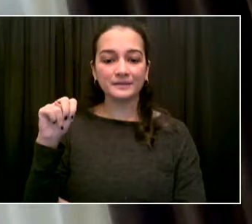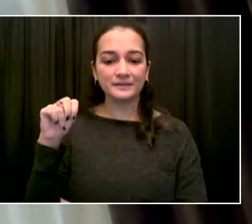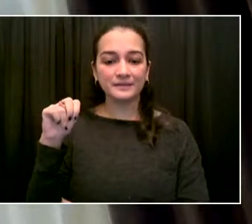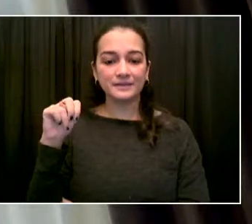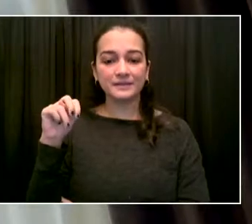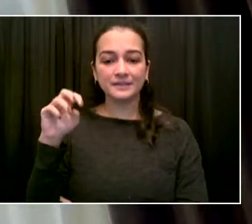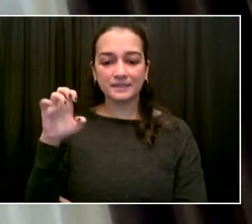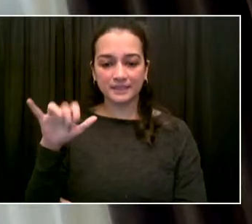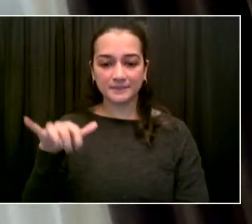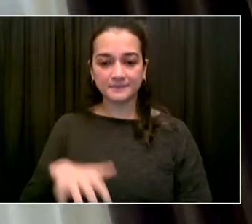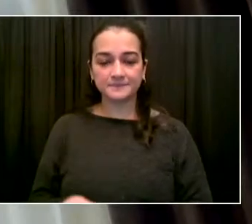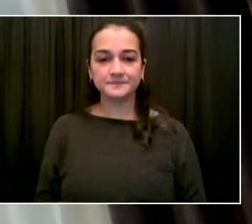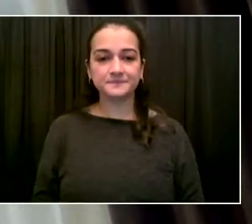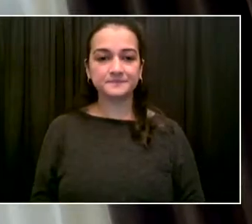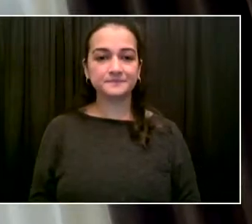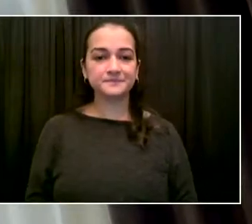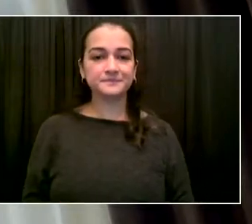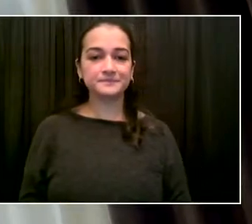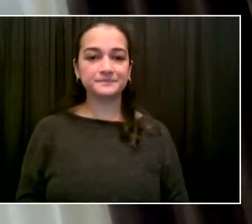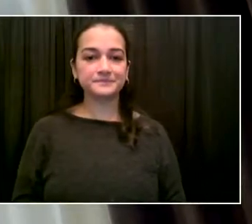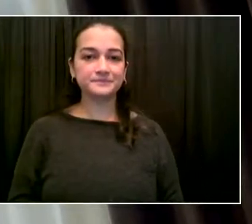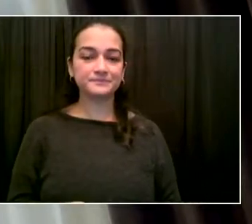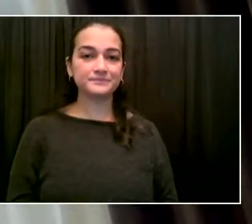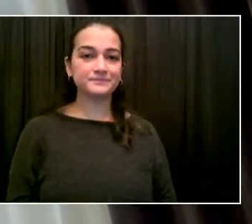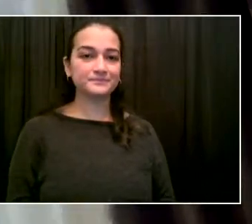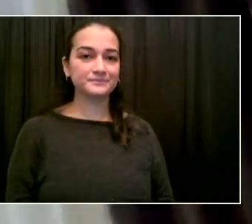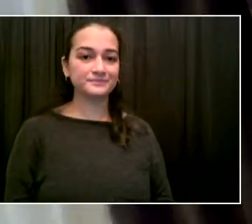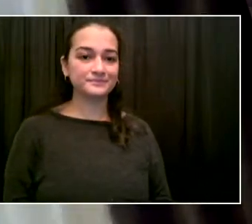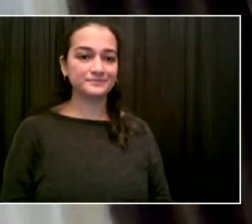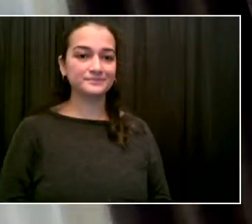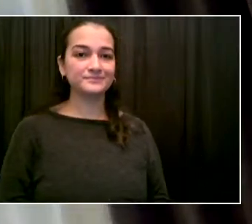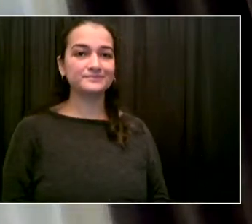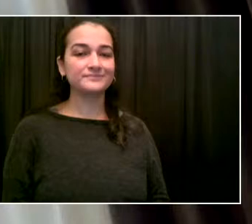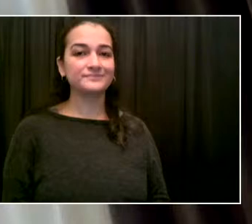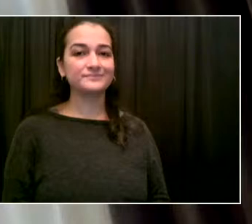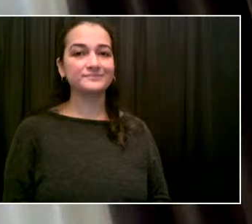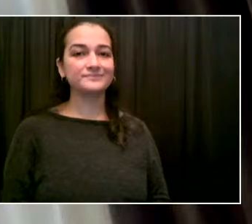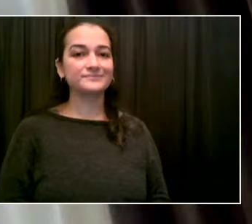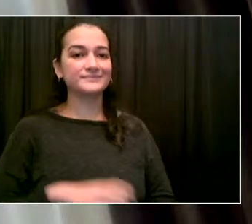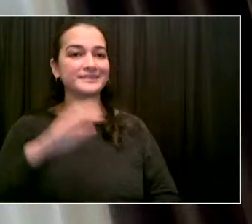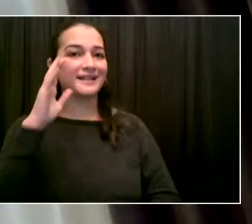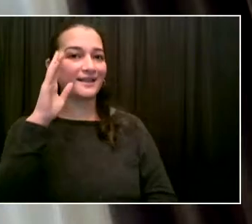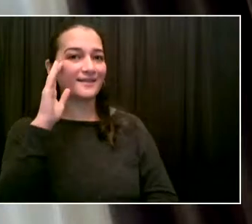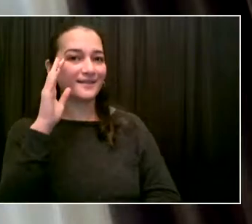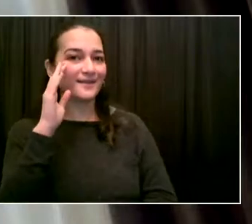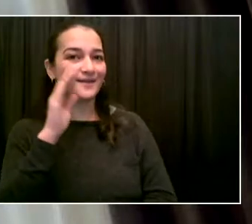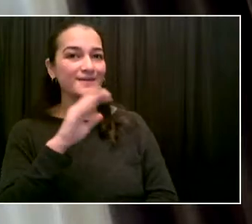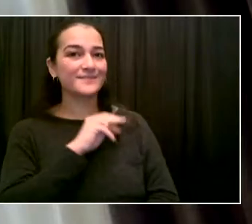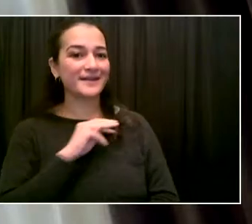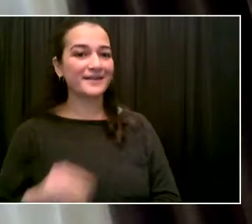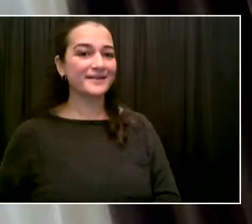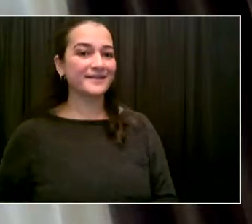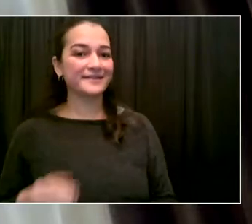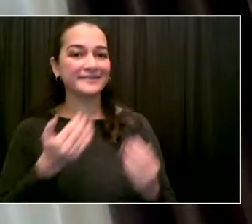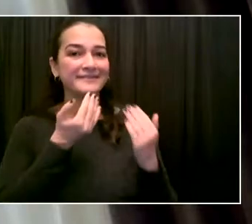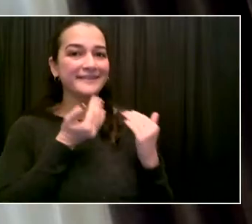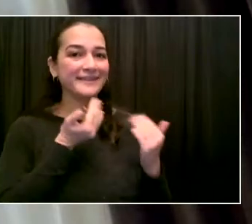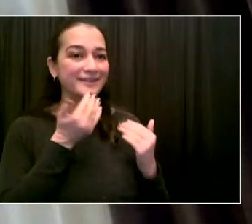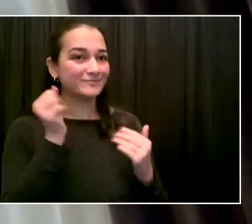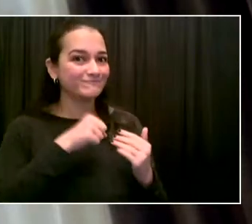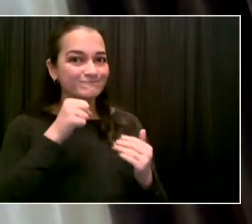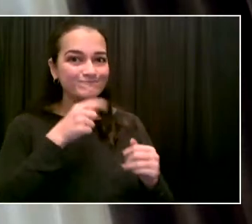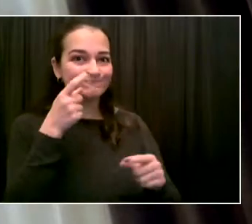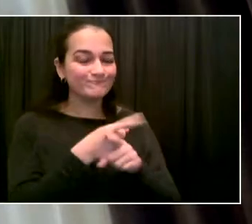and celebrate the reopening of travel between our two countries that obviously share quite a unique and special